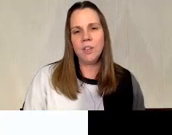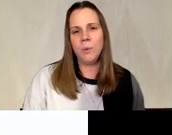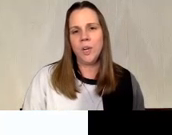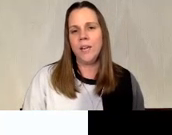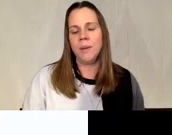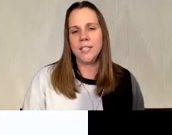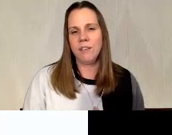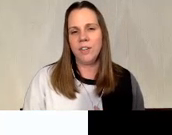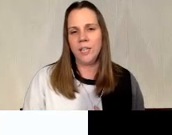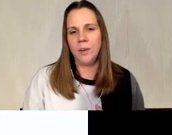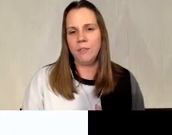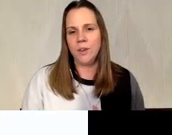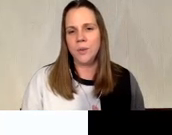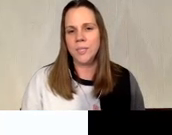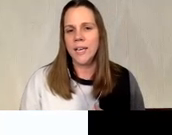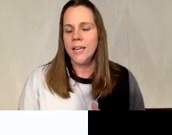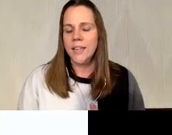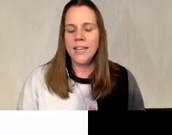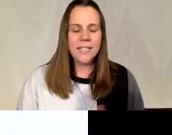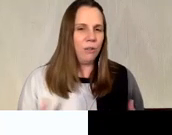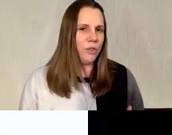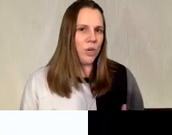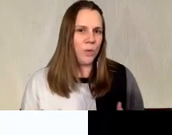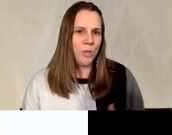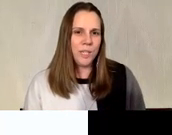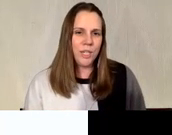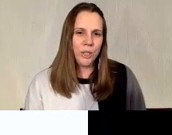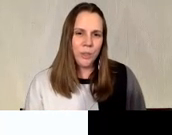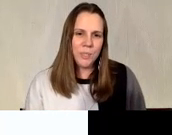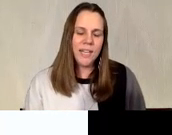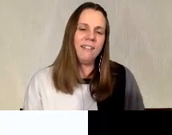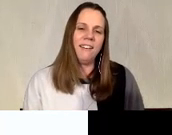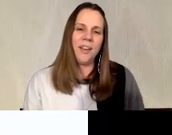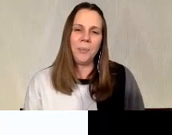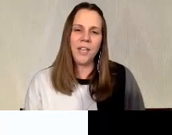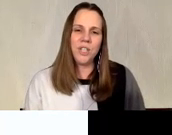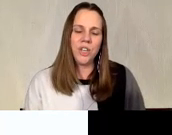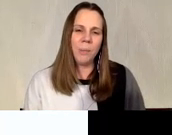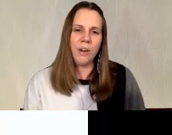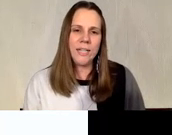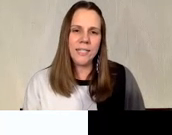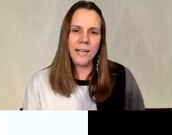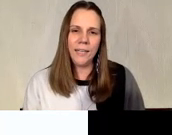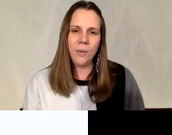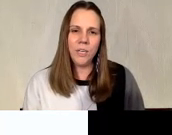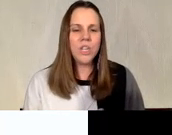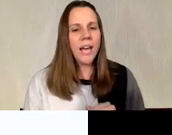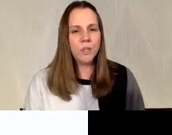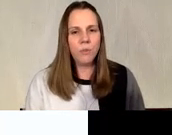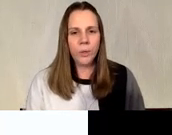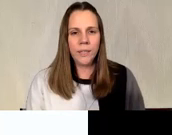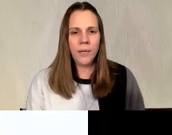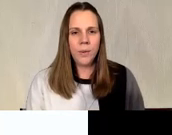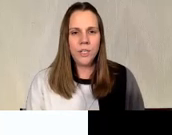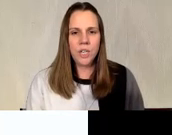deaf community, but it's definitely one of those things that if you don't use it, you lose it. I took American Sign Language as